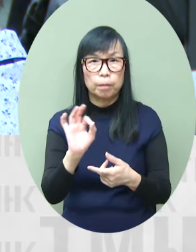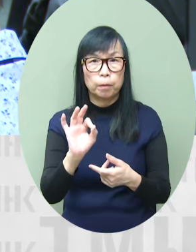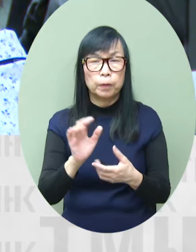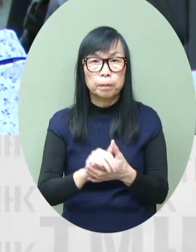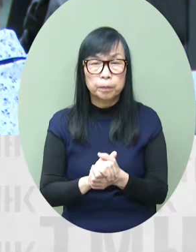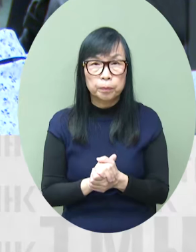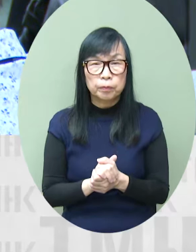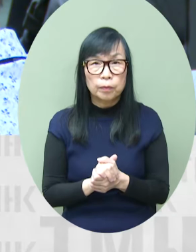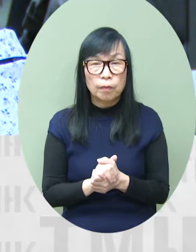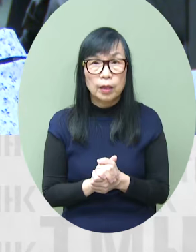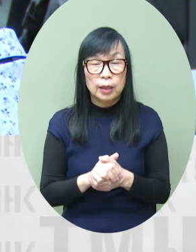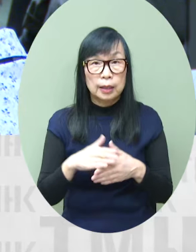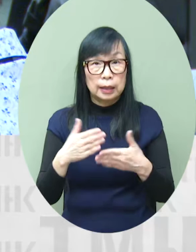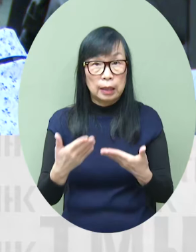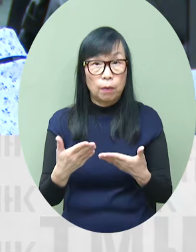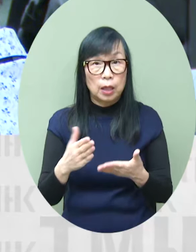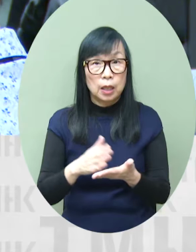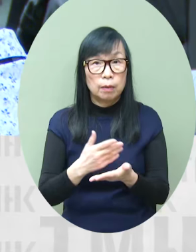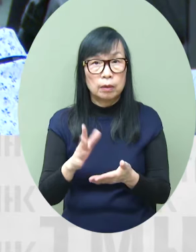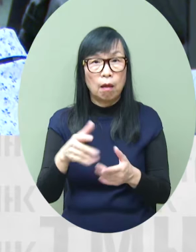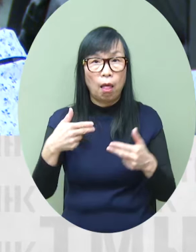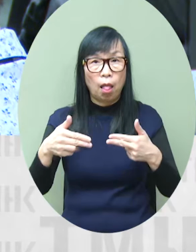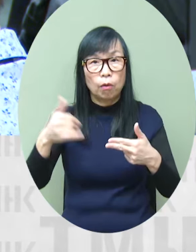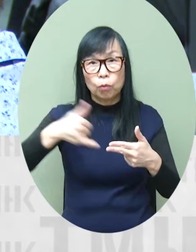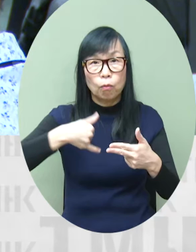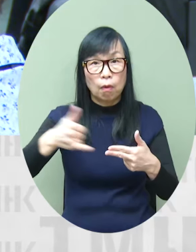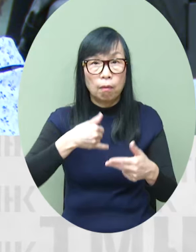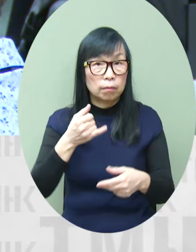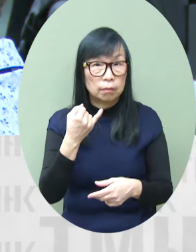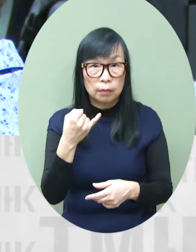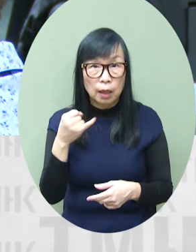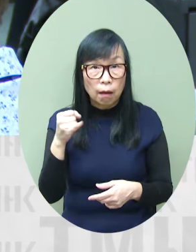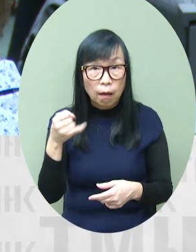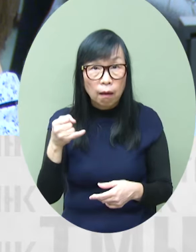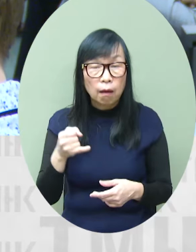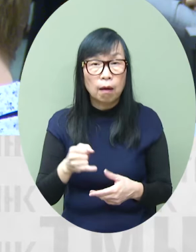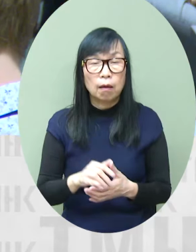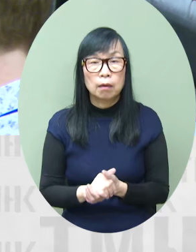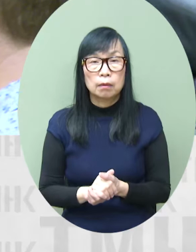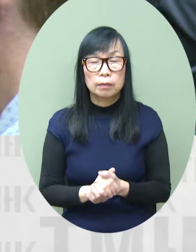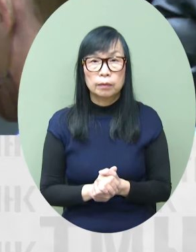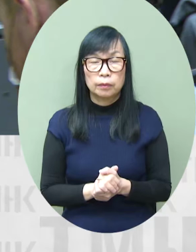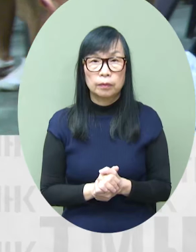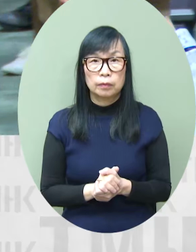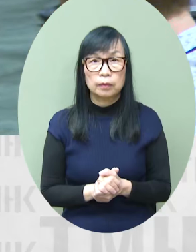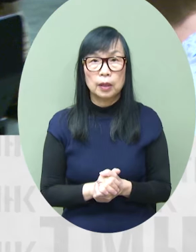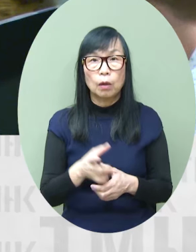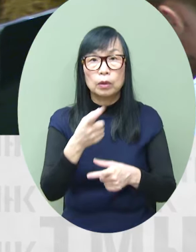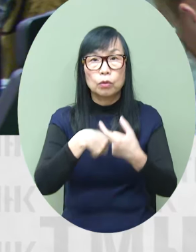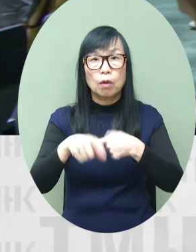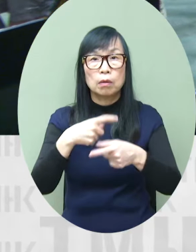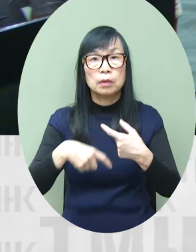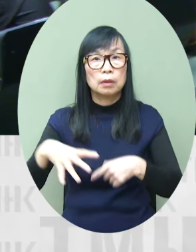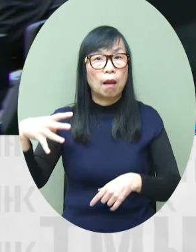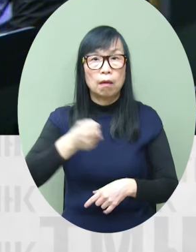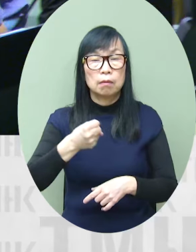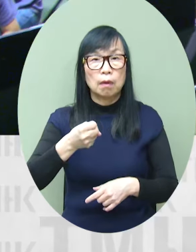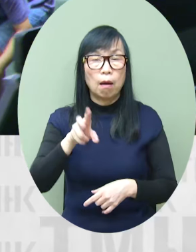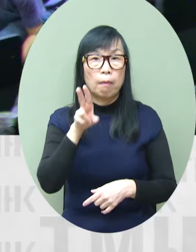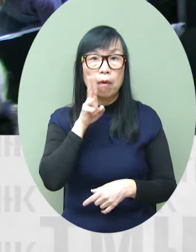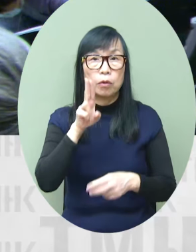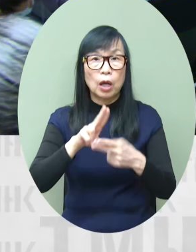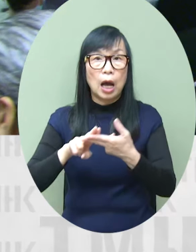restrictions, many foreign business leaders, including the CEO of a Financial Markets Association, said going